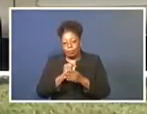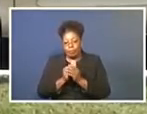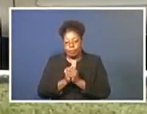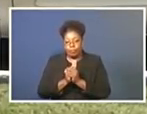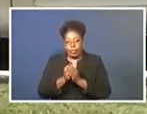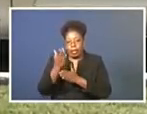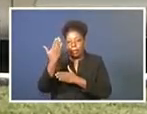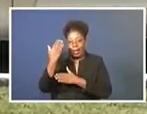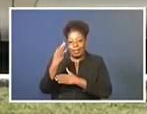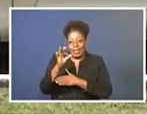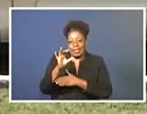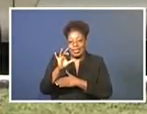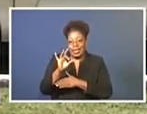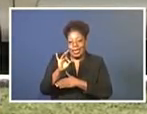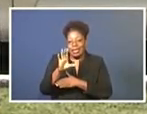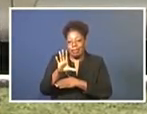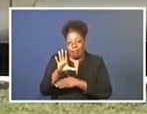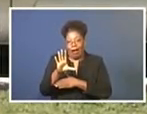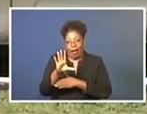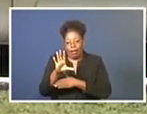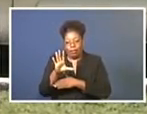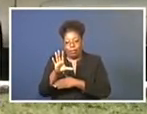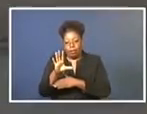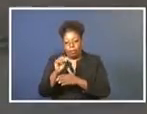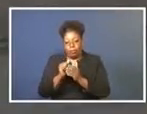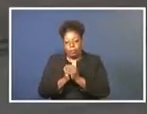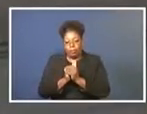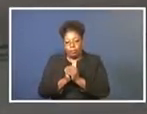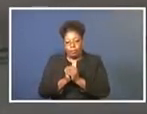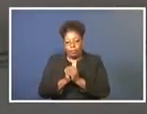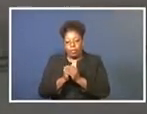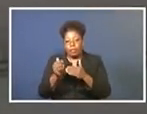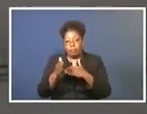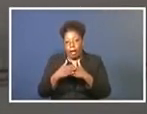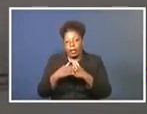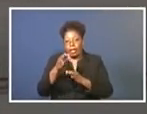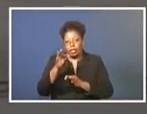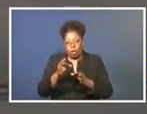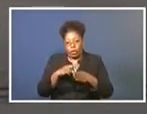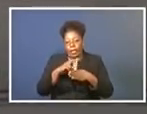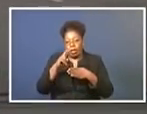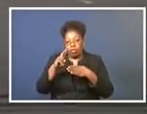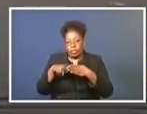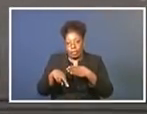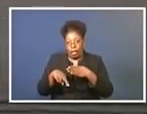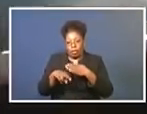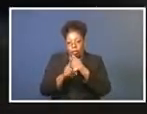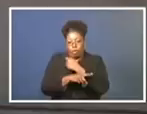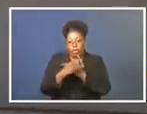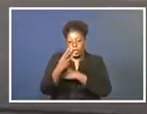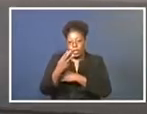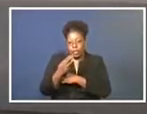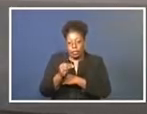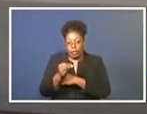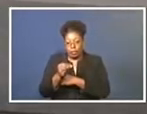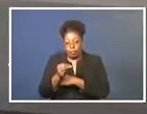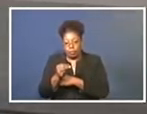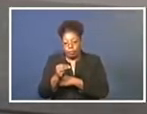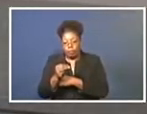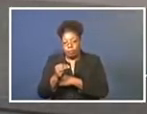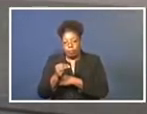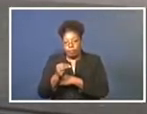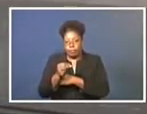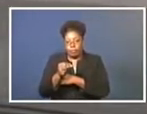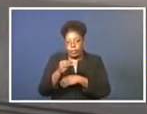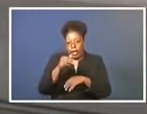after a 1985 self-represented court appeal. The result, a sentence substitution, which saw the man to